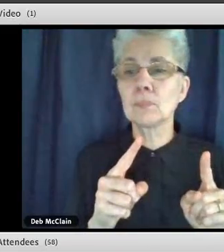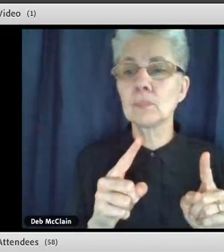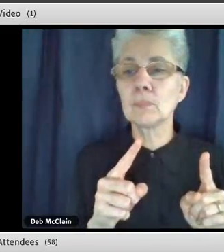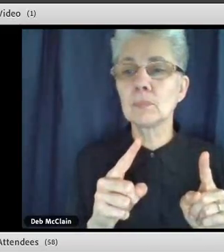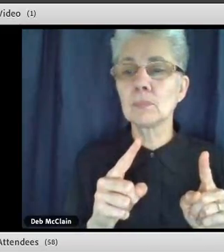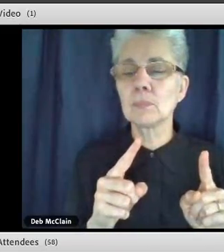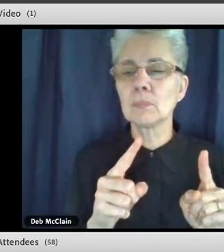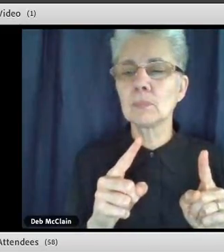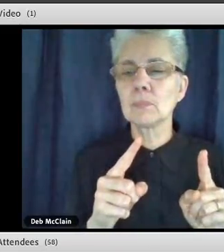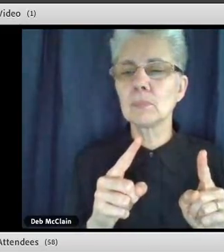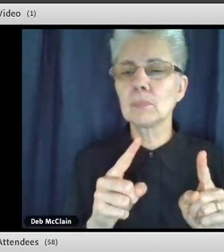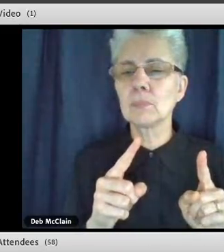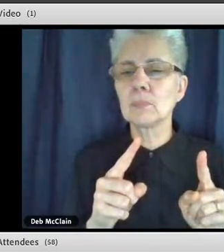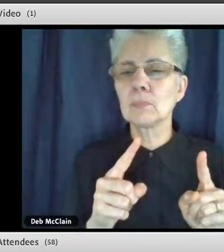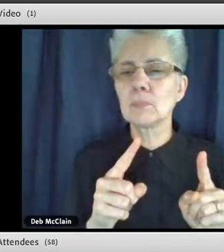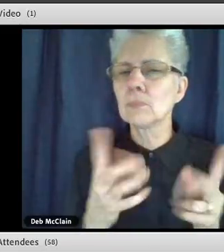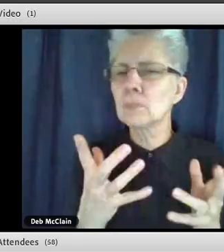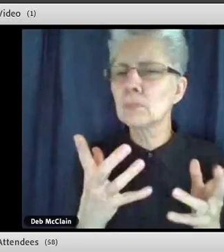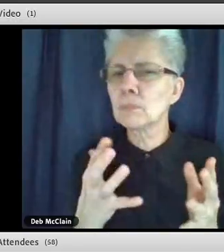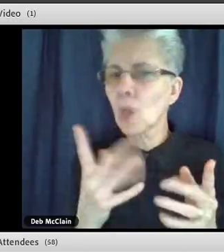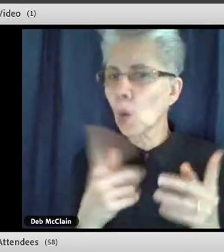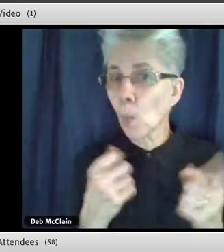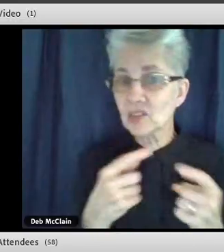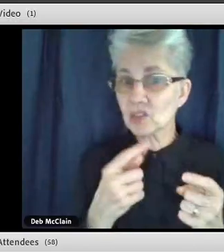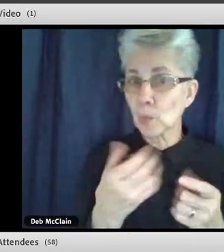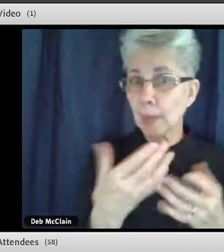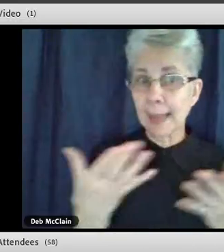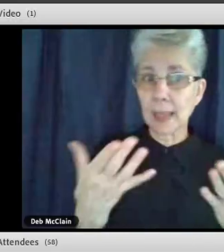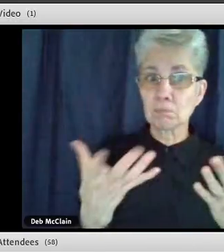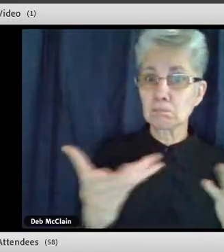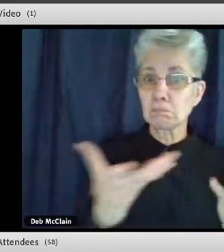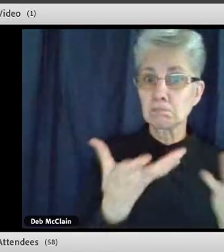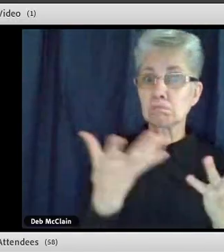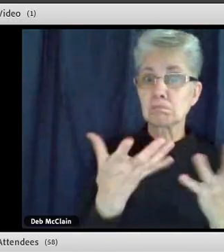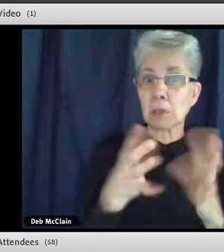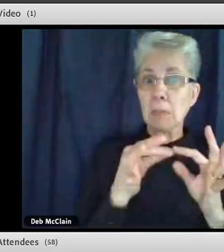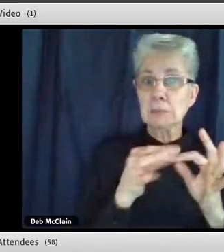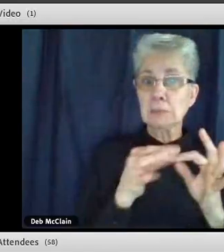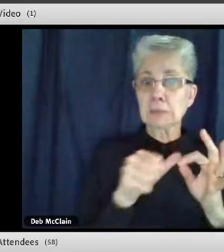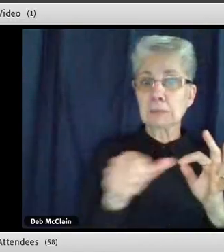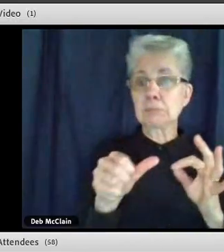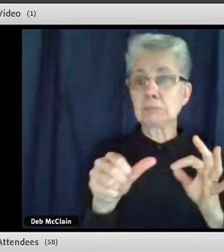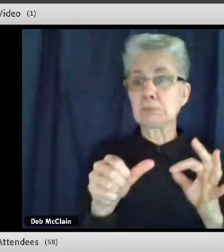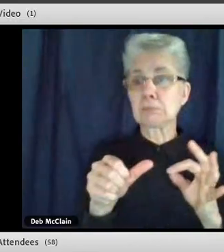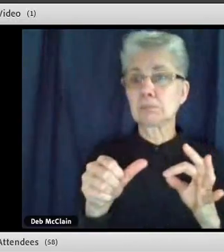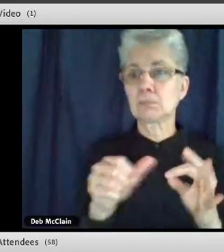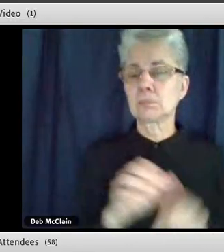if you, yeah, but any questions, comments?